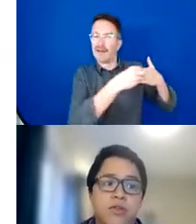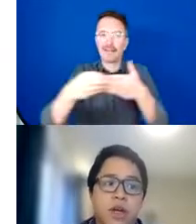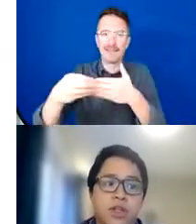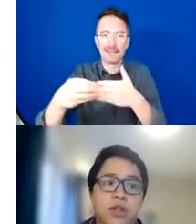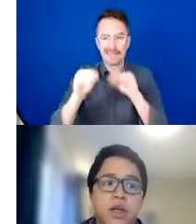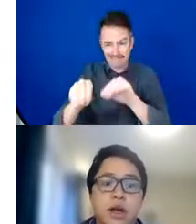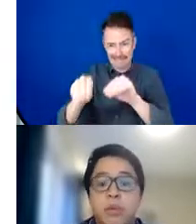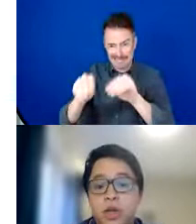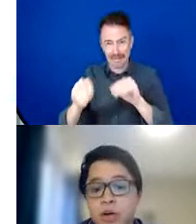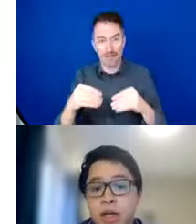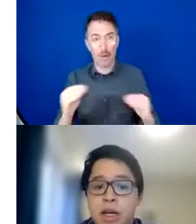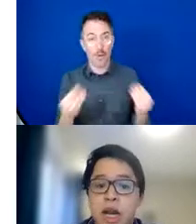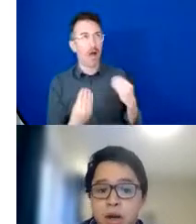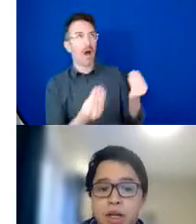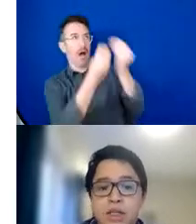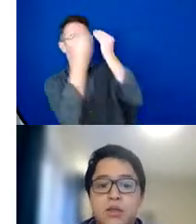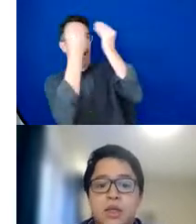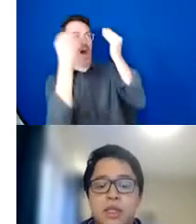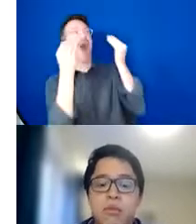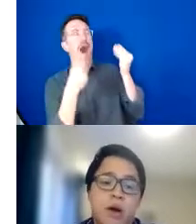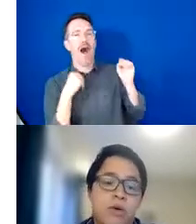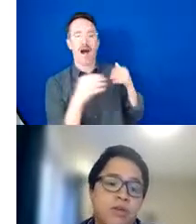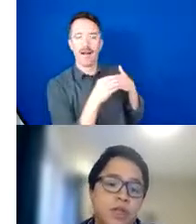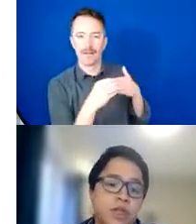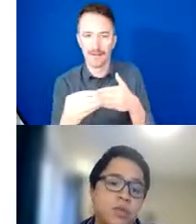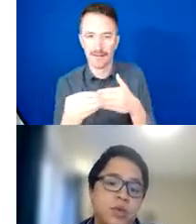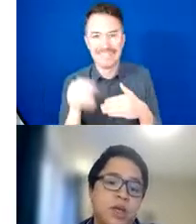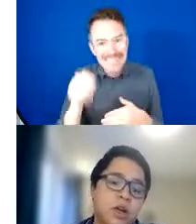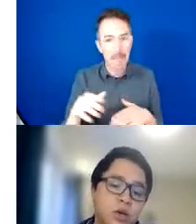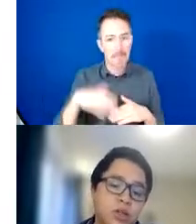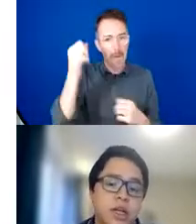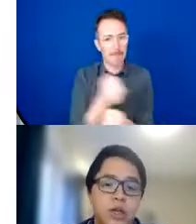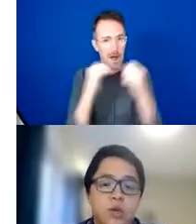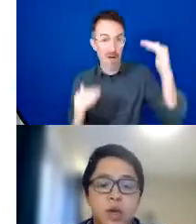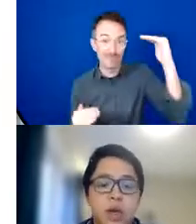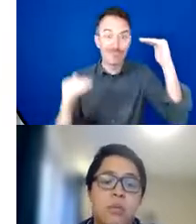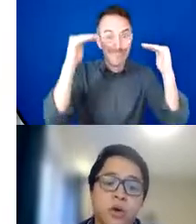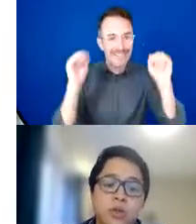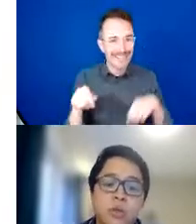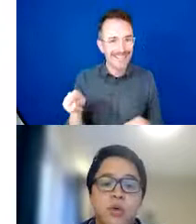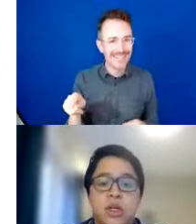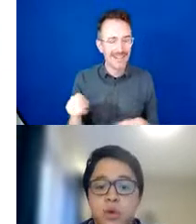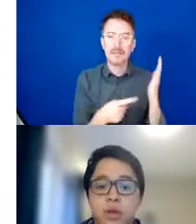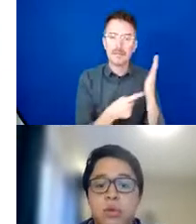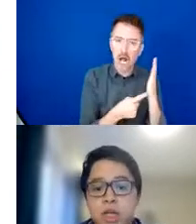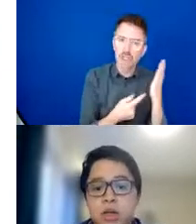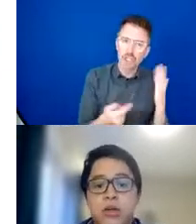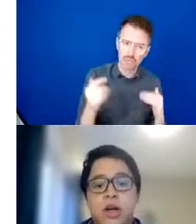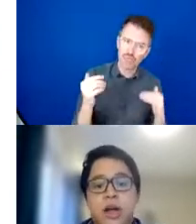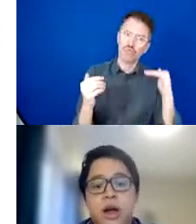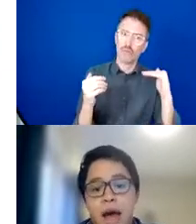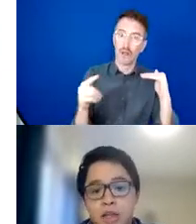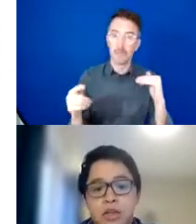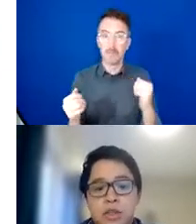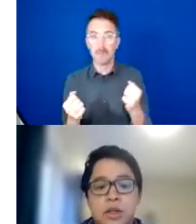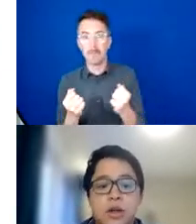power differentials. Particularly in our case at YouthXL, power differentials between adults and youth, but also between youth and